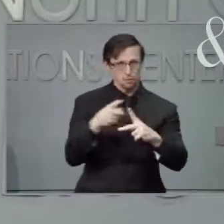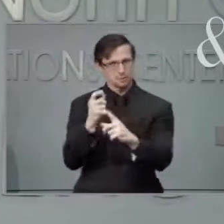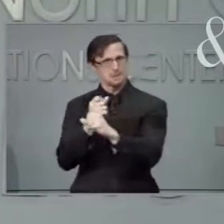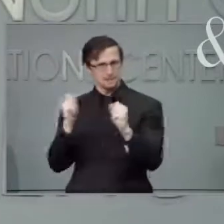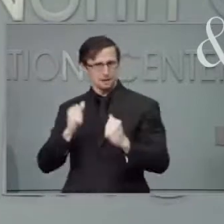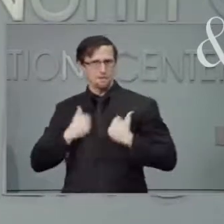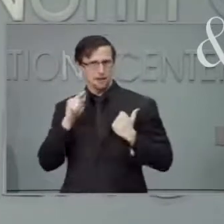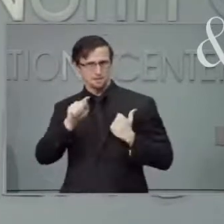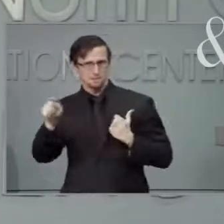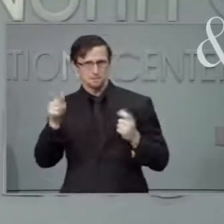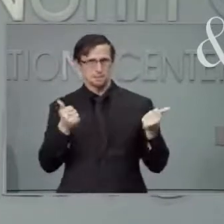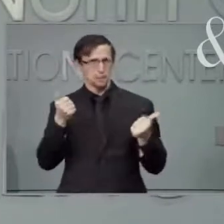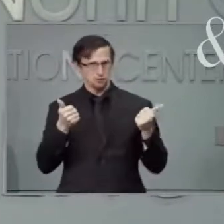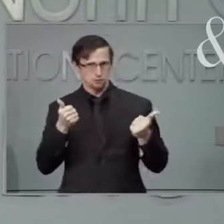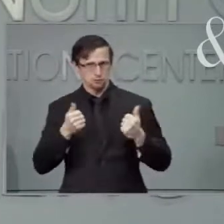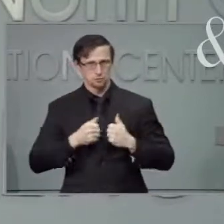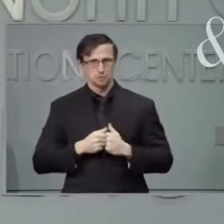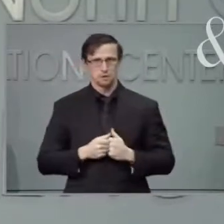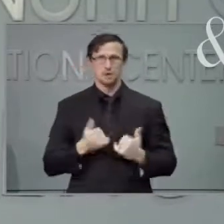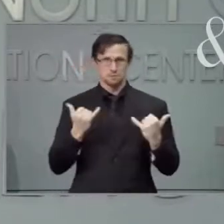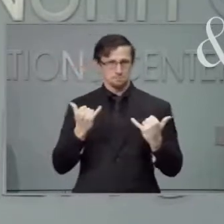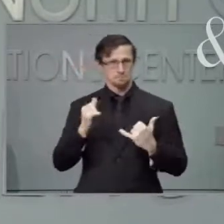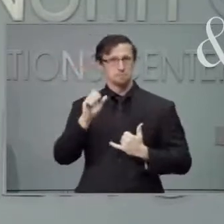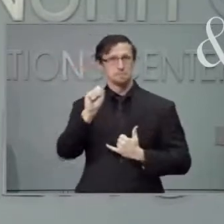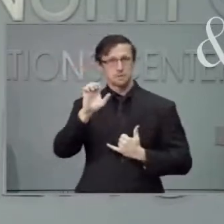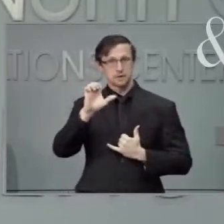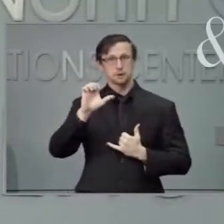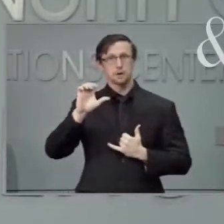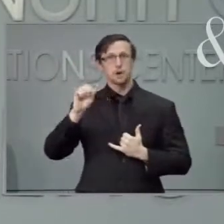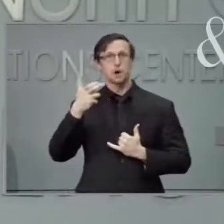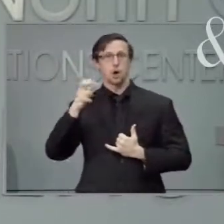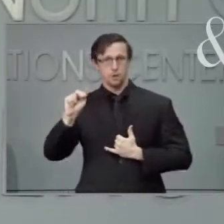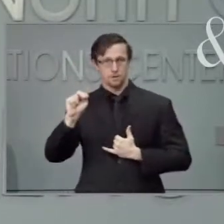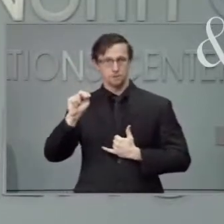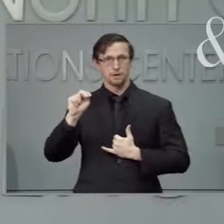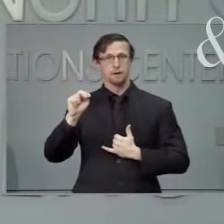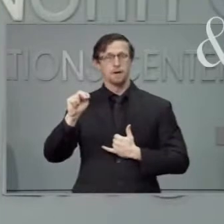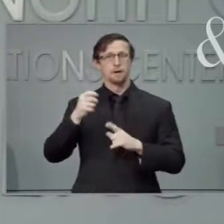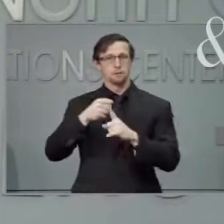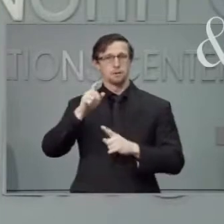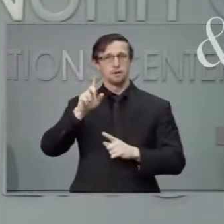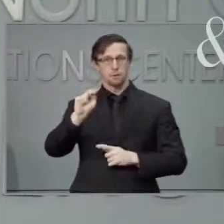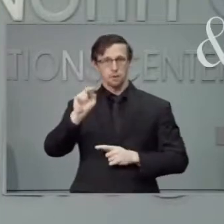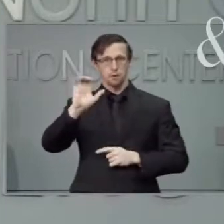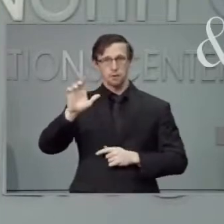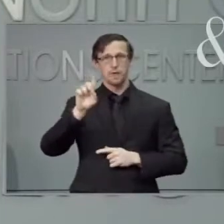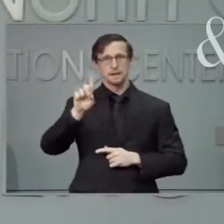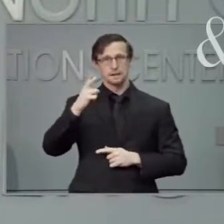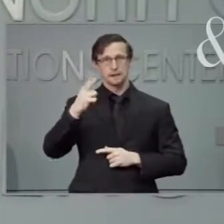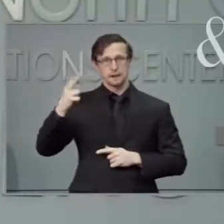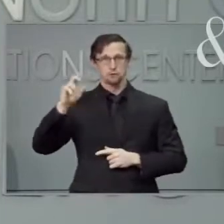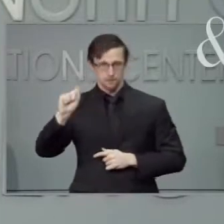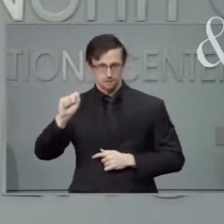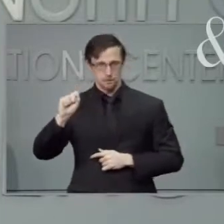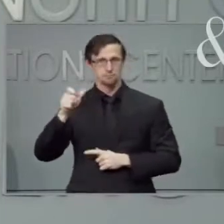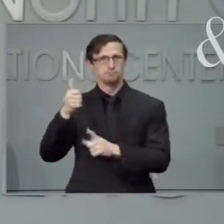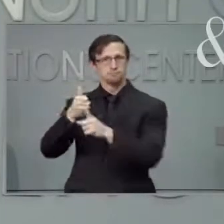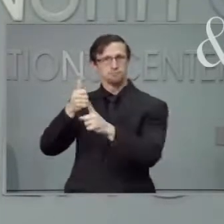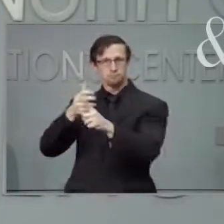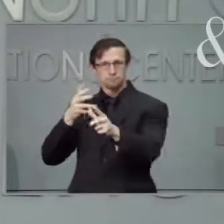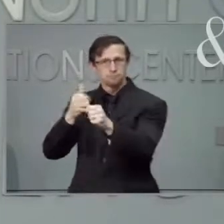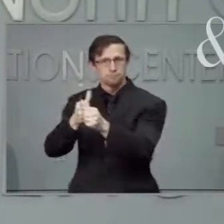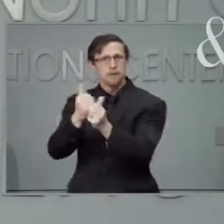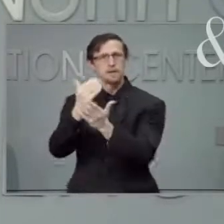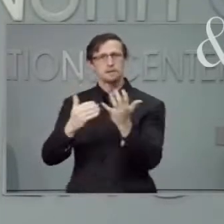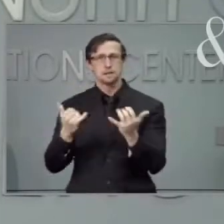Today, Dr. Mandy Cohen, our Secretary of the North Carolina Department of Health and Human Services, will give an update on our key trends and